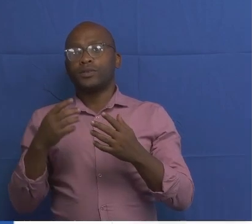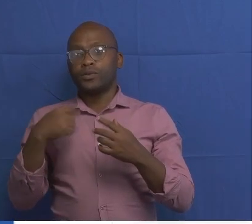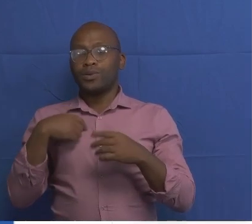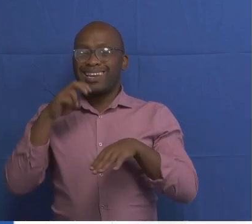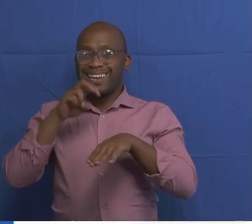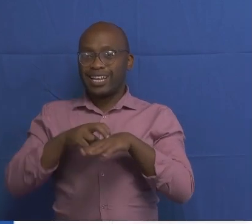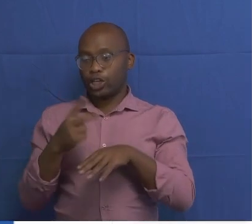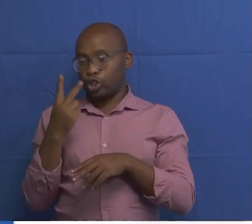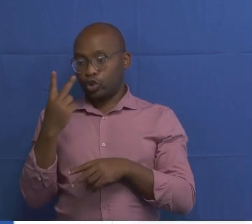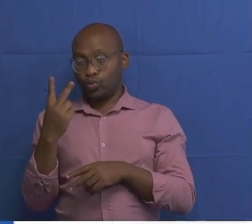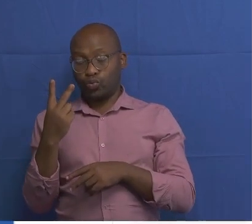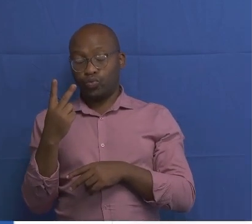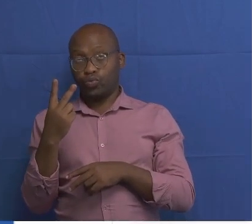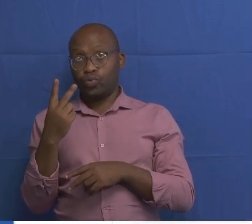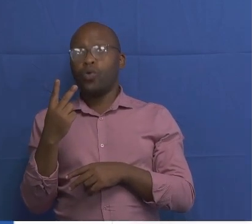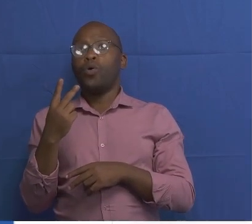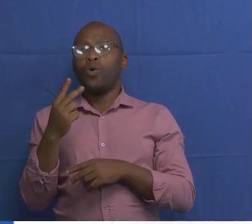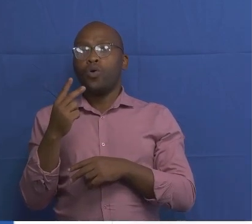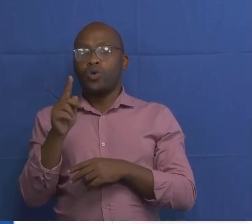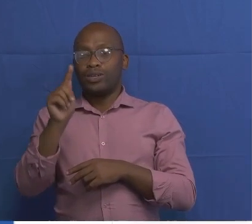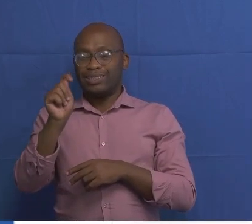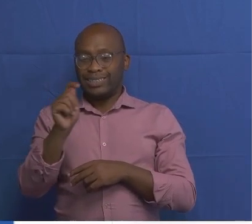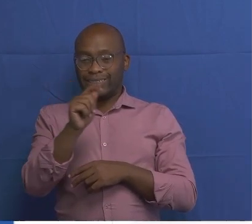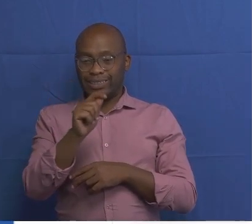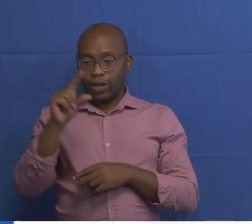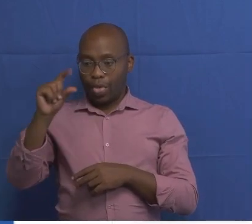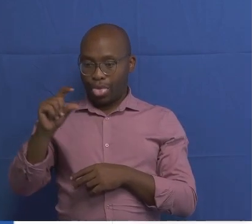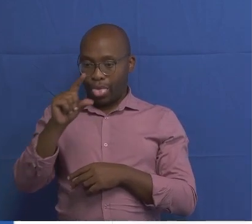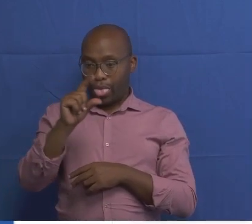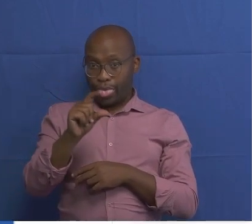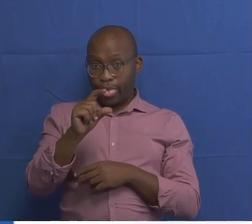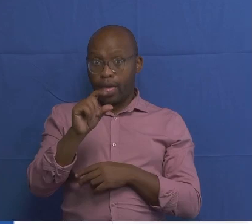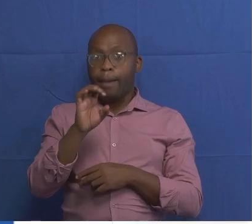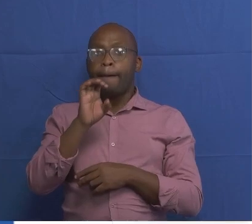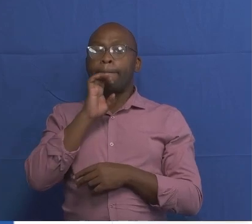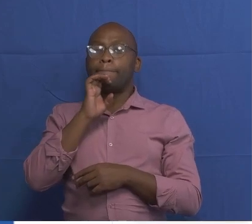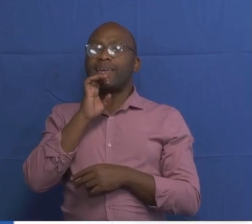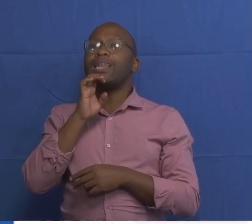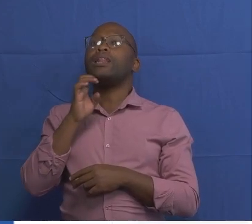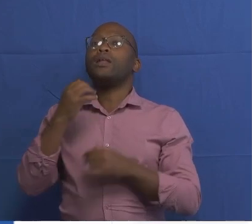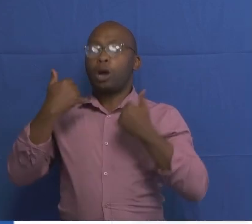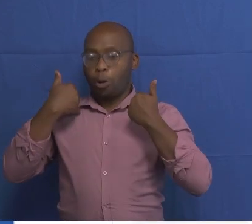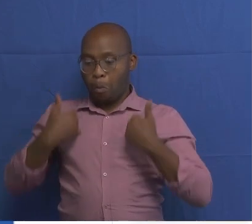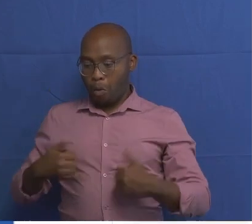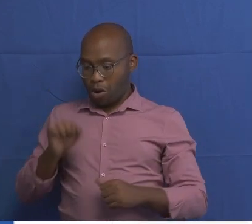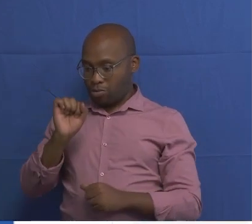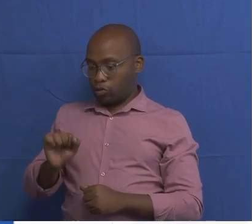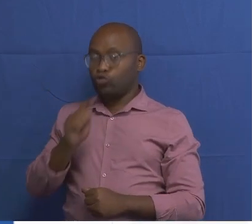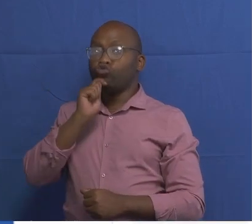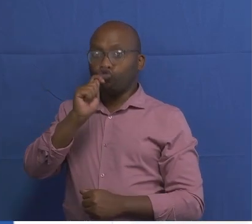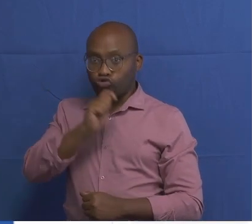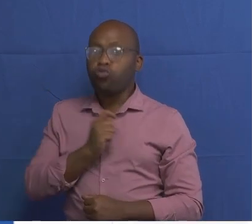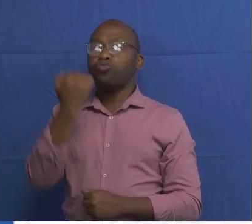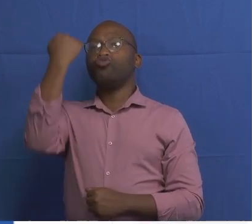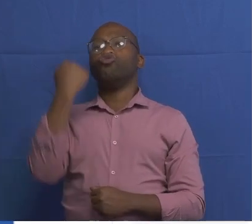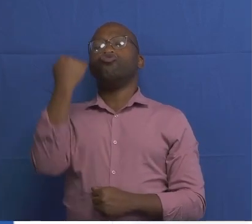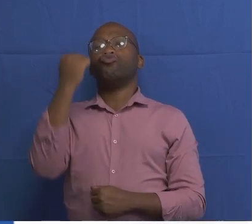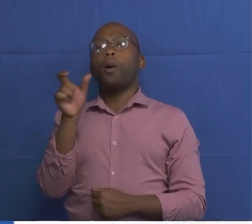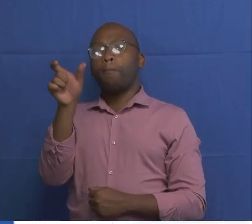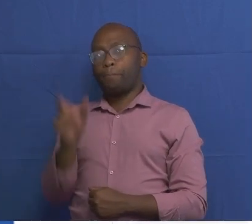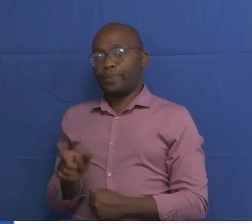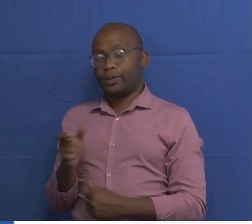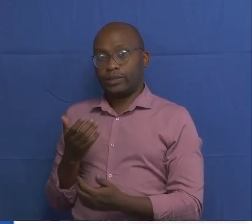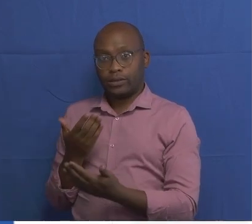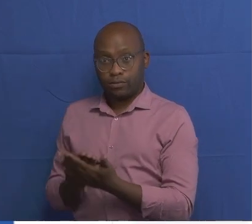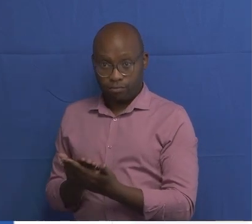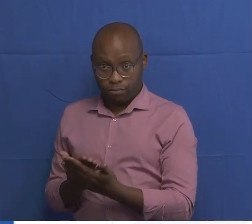alleles for it to be expressed in the phenotype. So an organism will only appear short when they